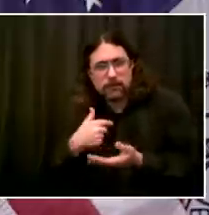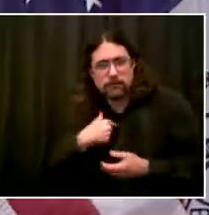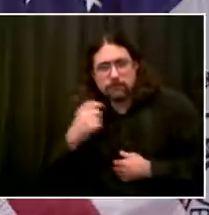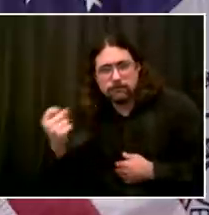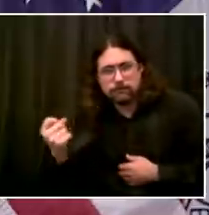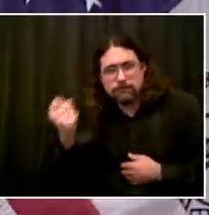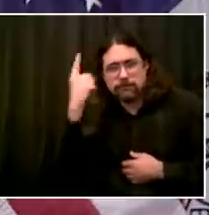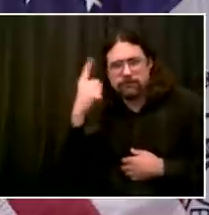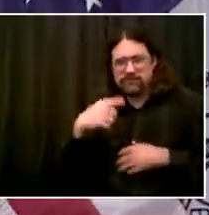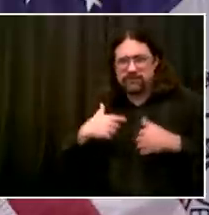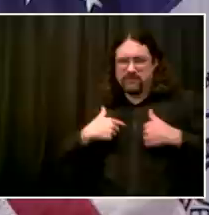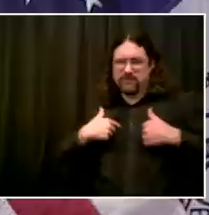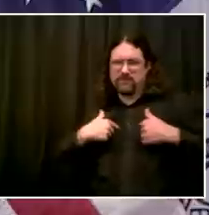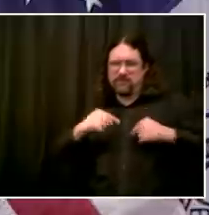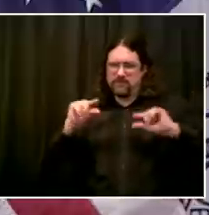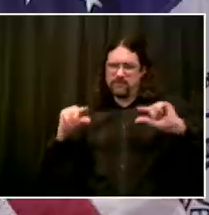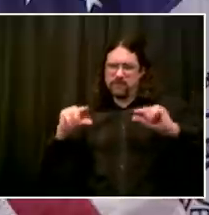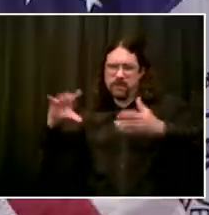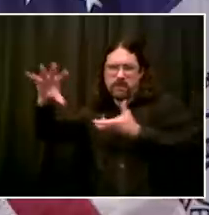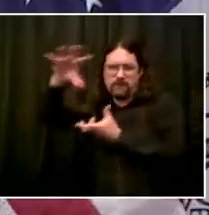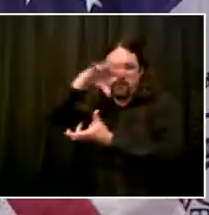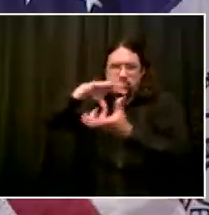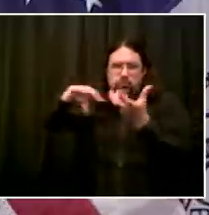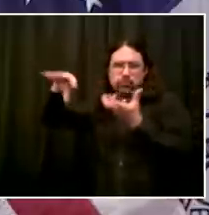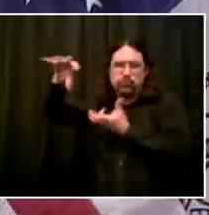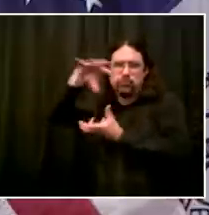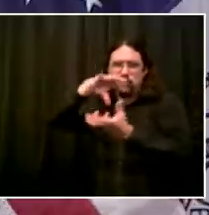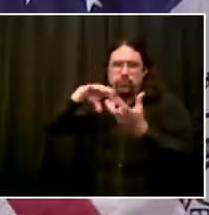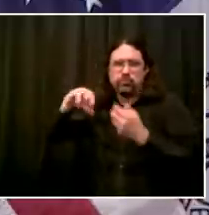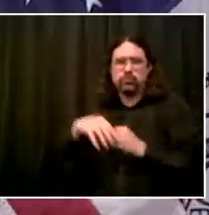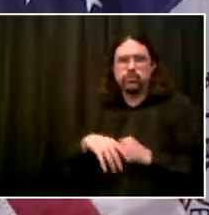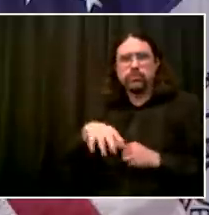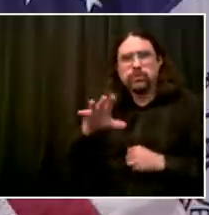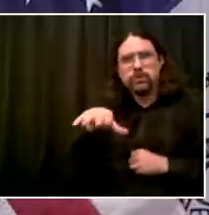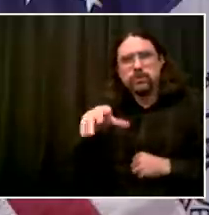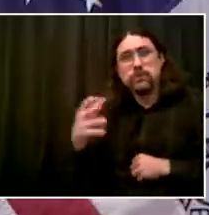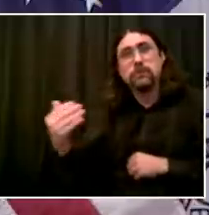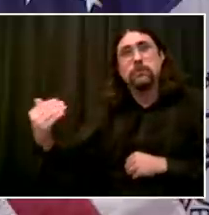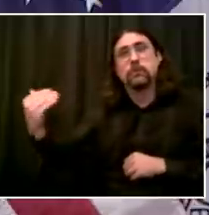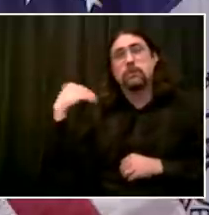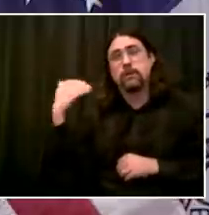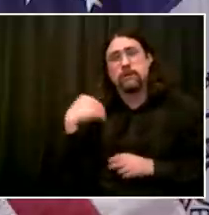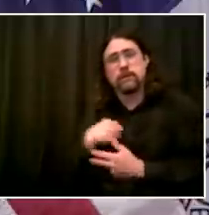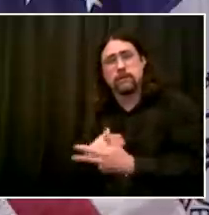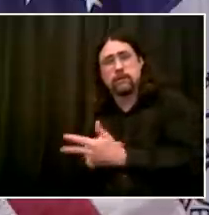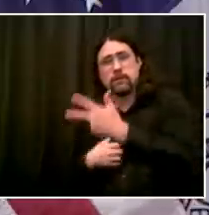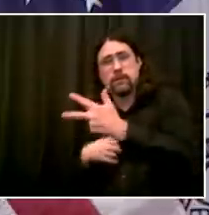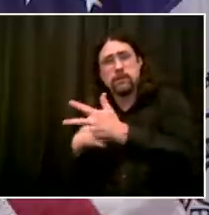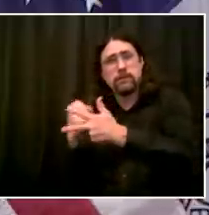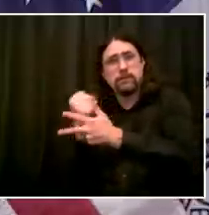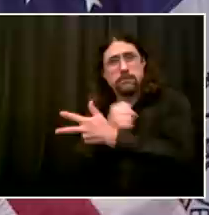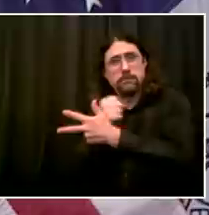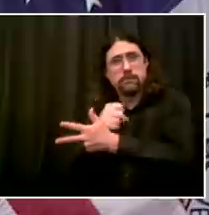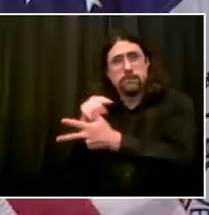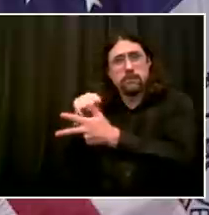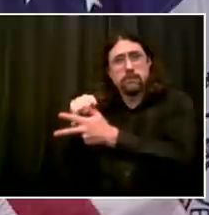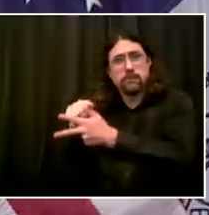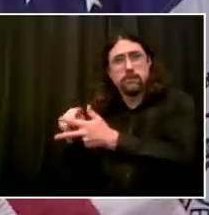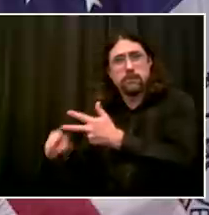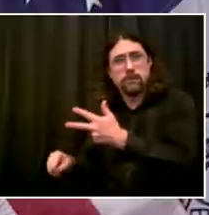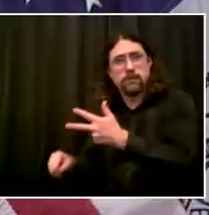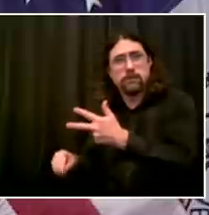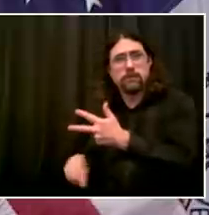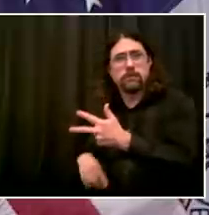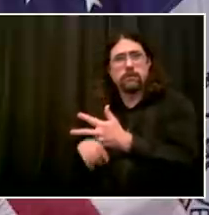10 consecutive days of daily indicators all moving in the right direction at the same time. So could you explain a little bit more now about